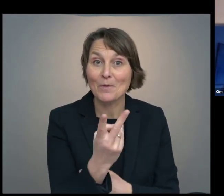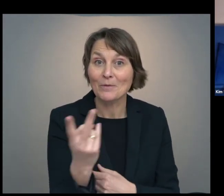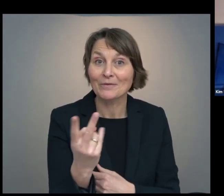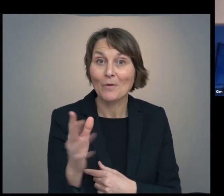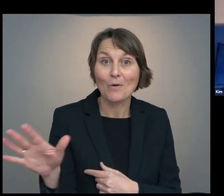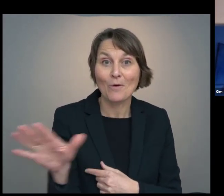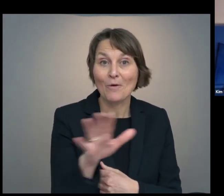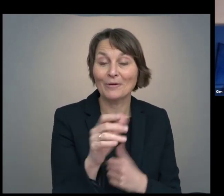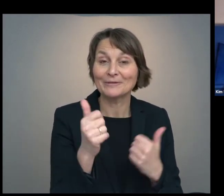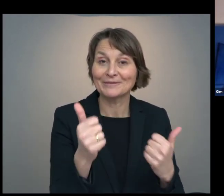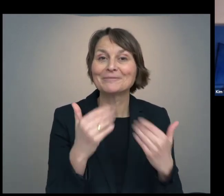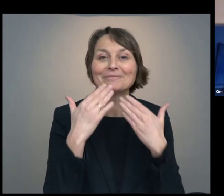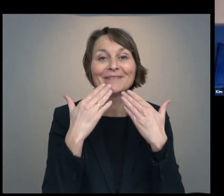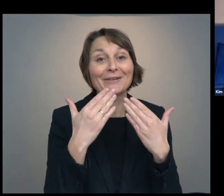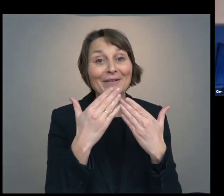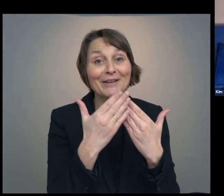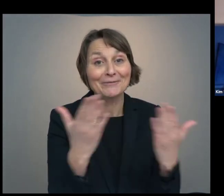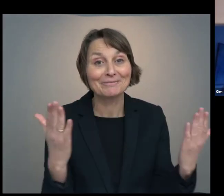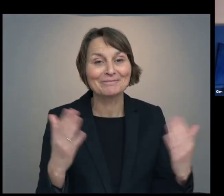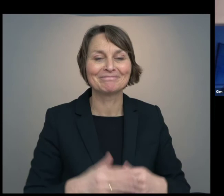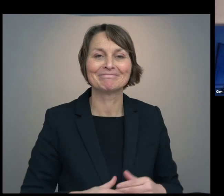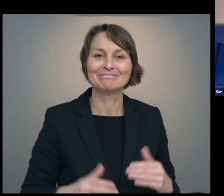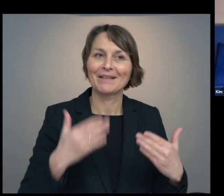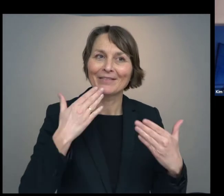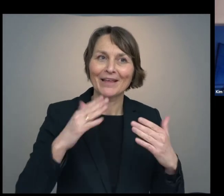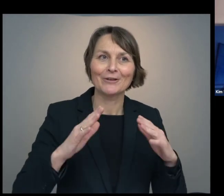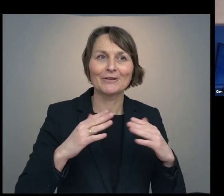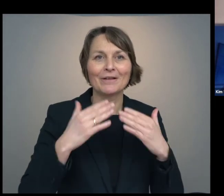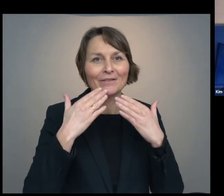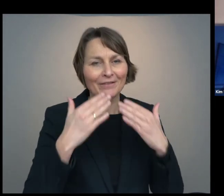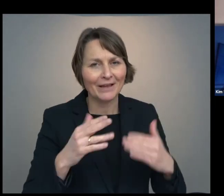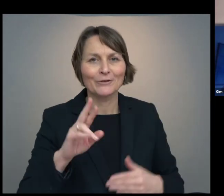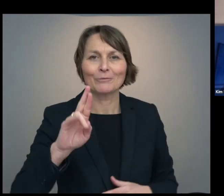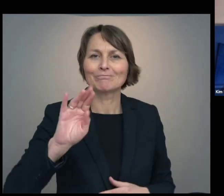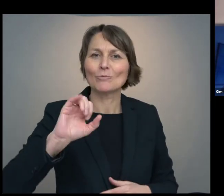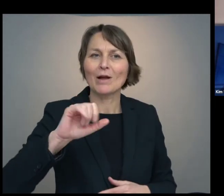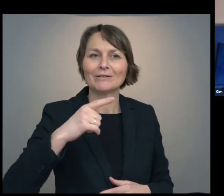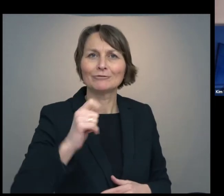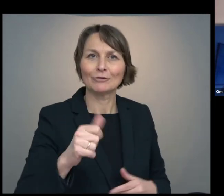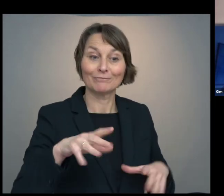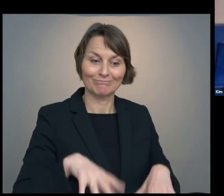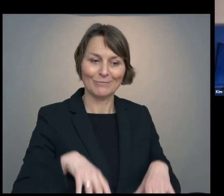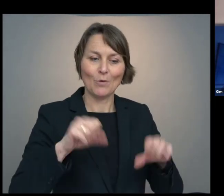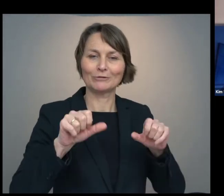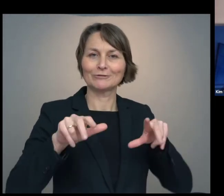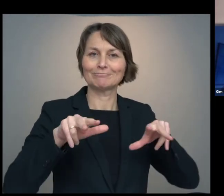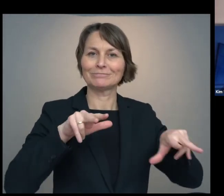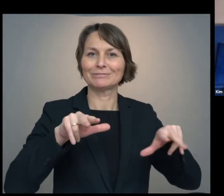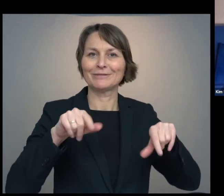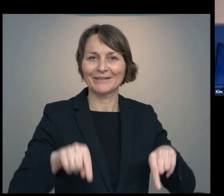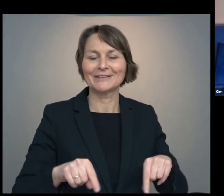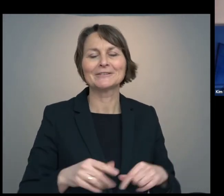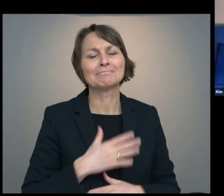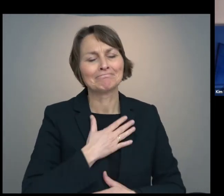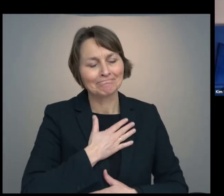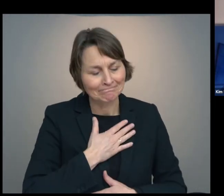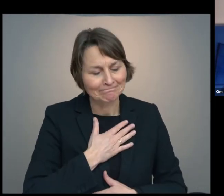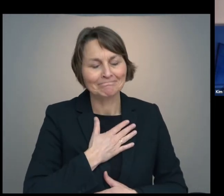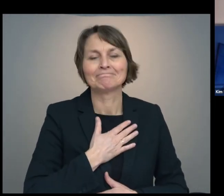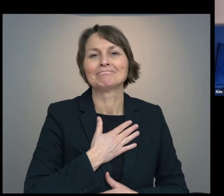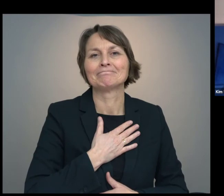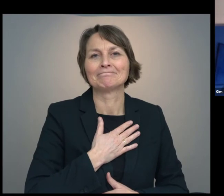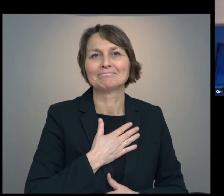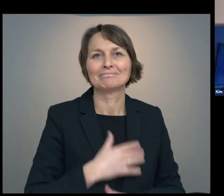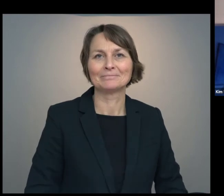today, Kim, Filip, and Ilham. Thank you all for listening. Thank you. Thank you, and thank you, Rachel, for hosting this.